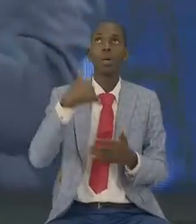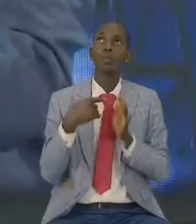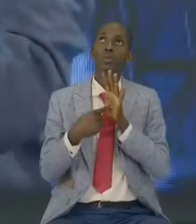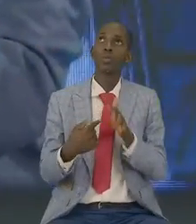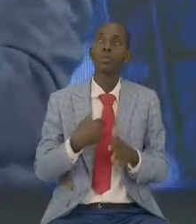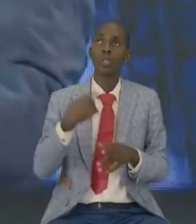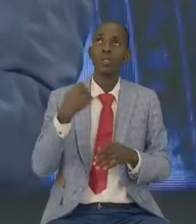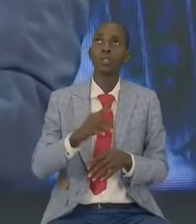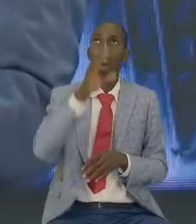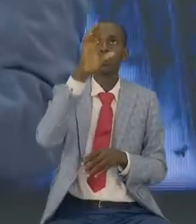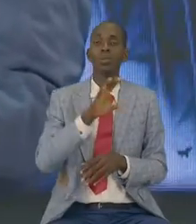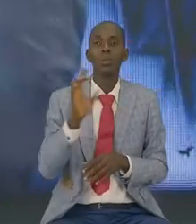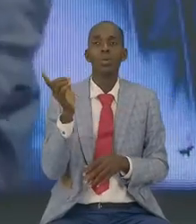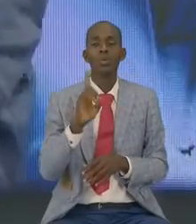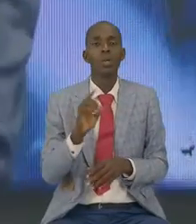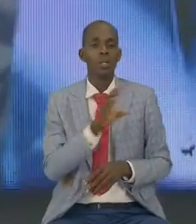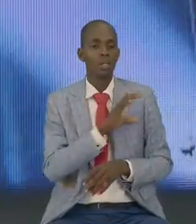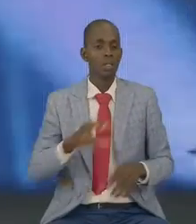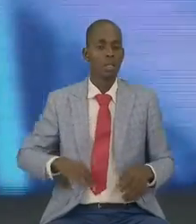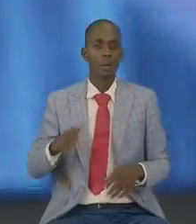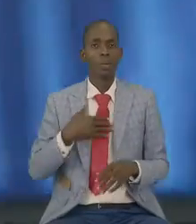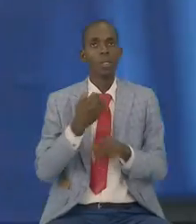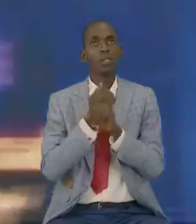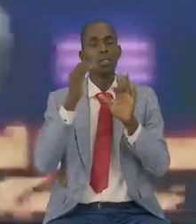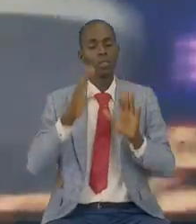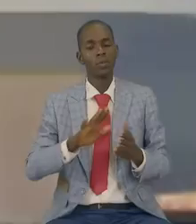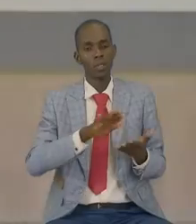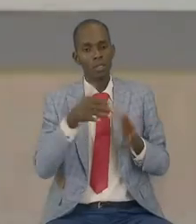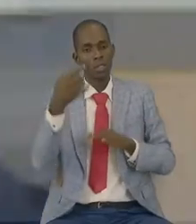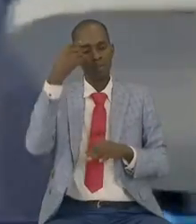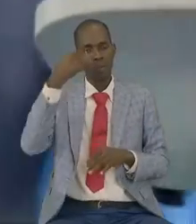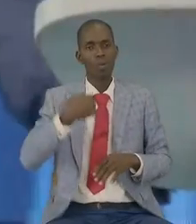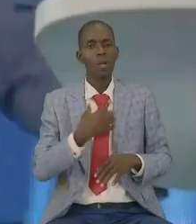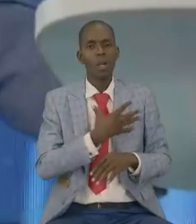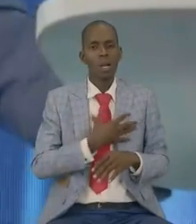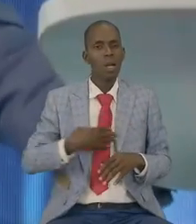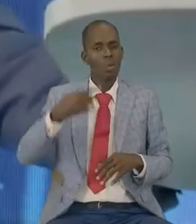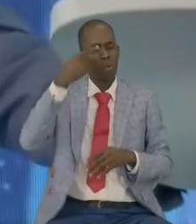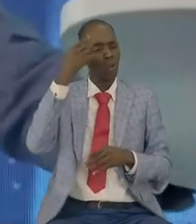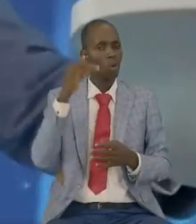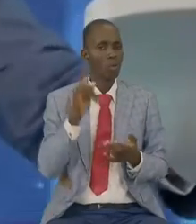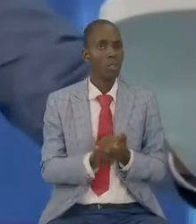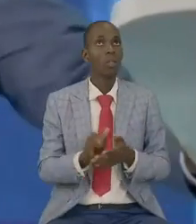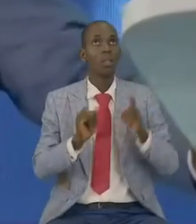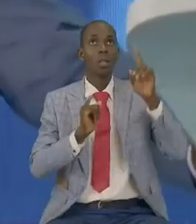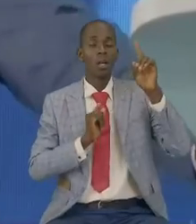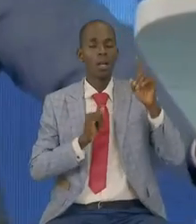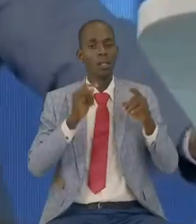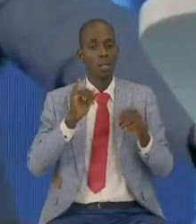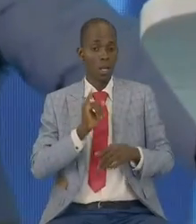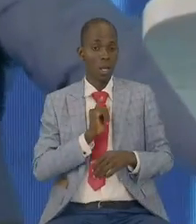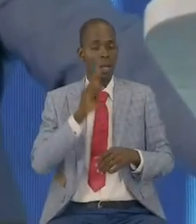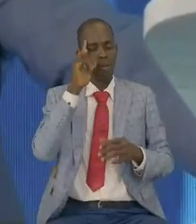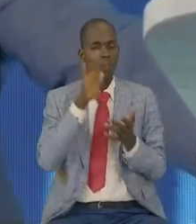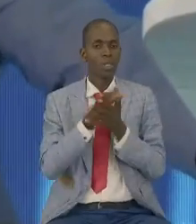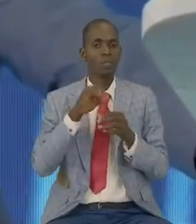which Christ, my Savior, died for me. And because of that, I believe in the transforming